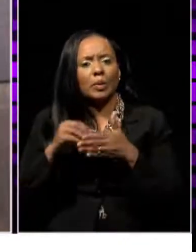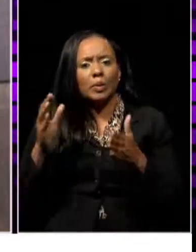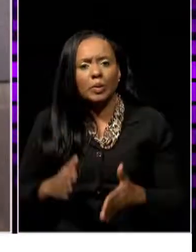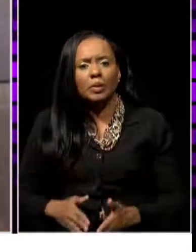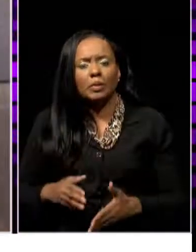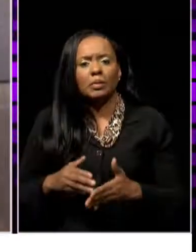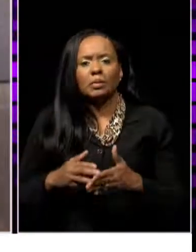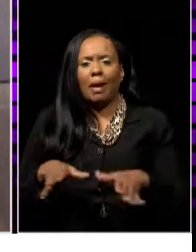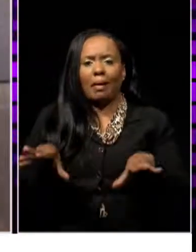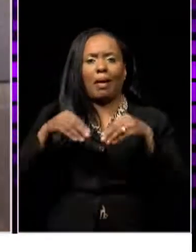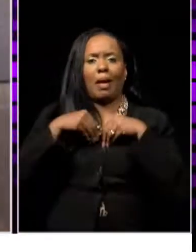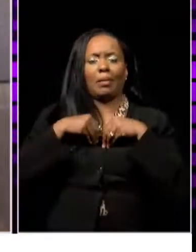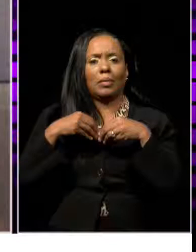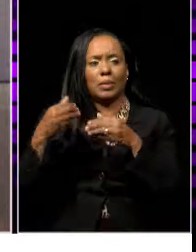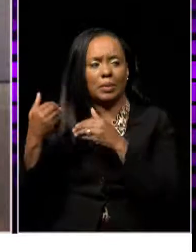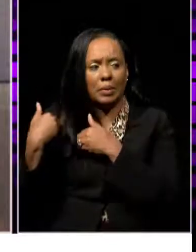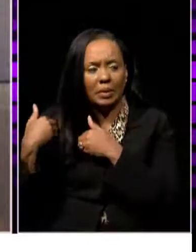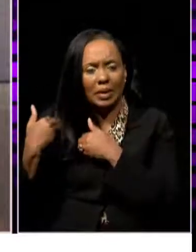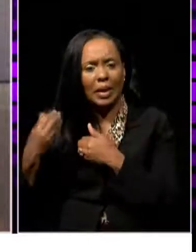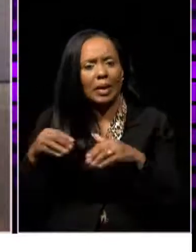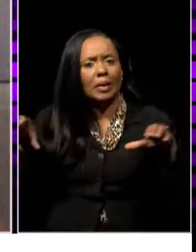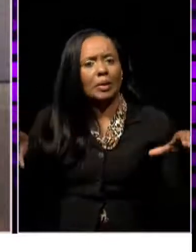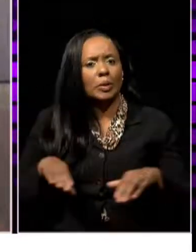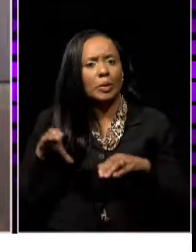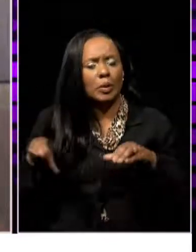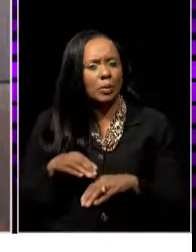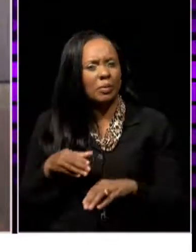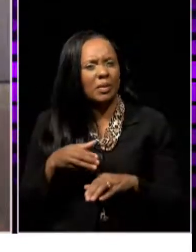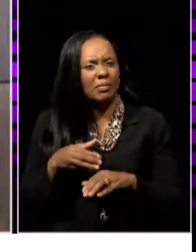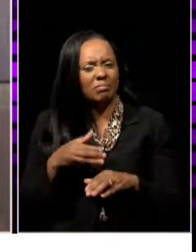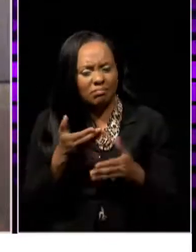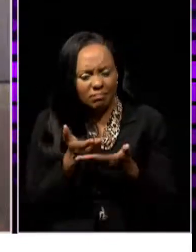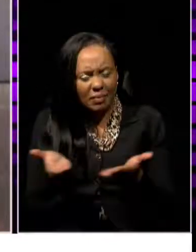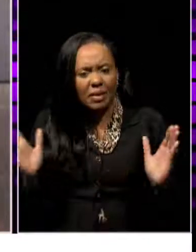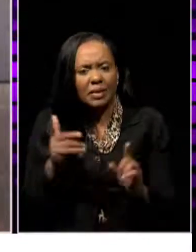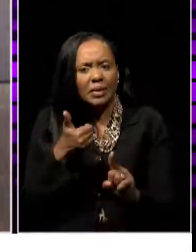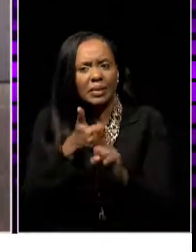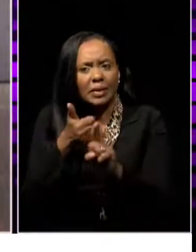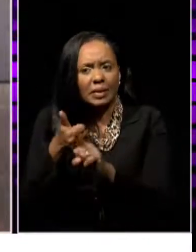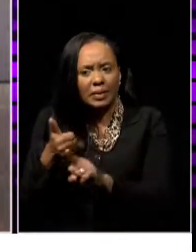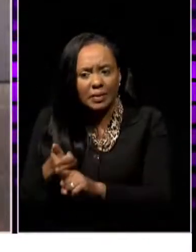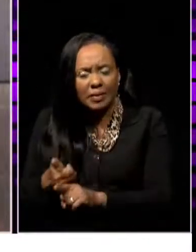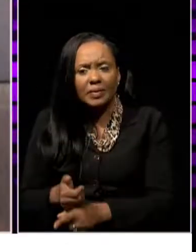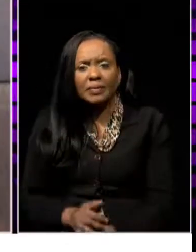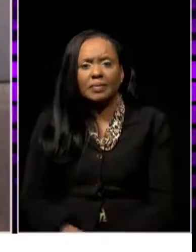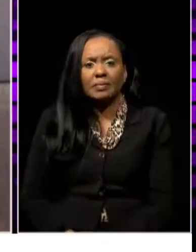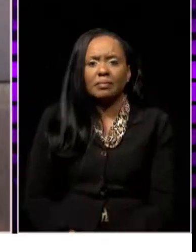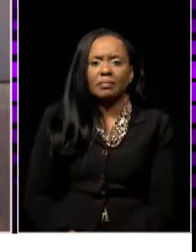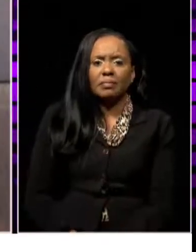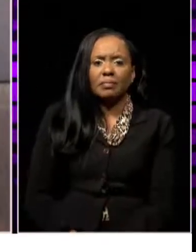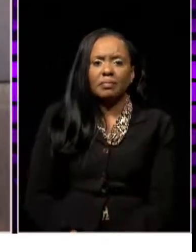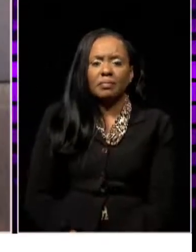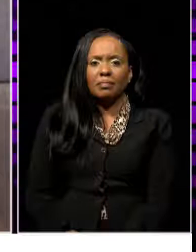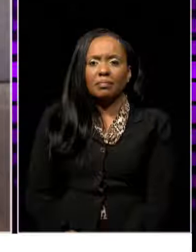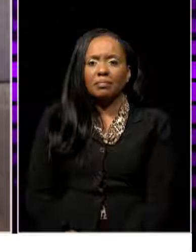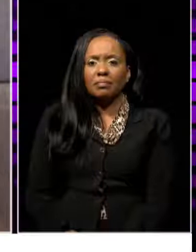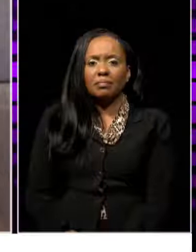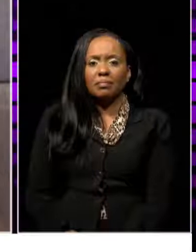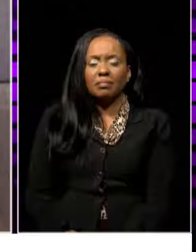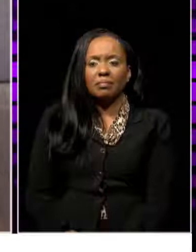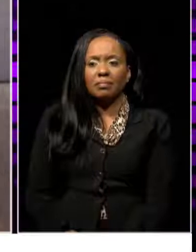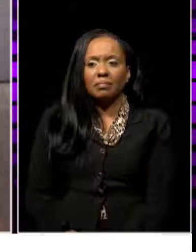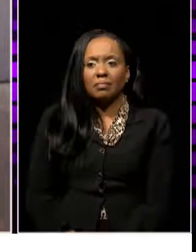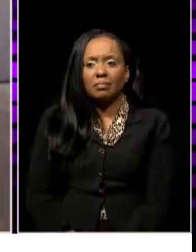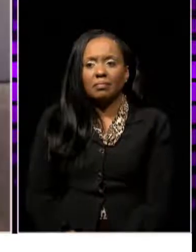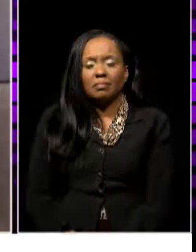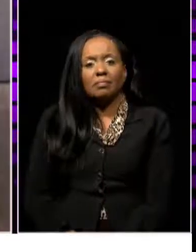start doing things on their own. As I told them, those electronic devices can be used as a tool and a